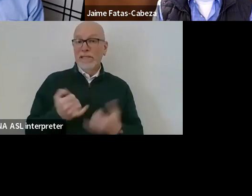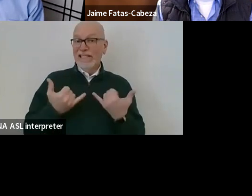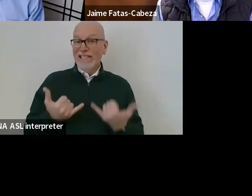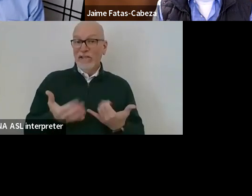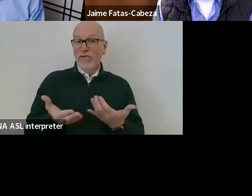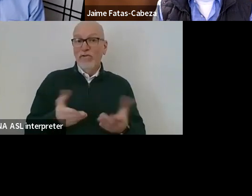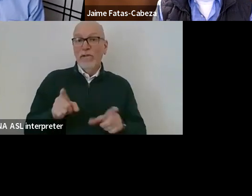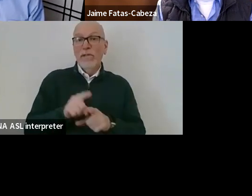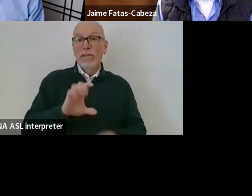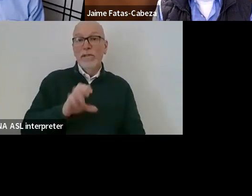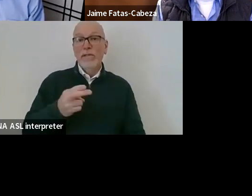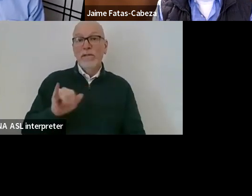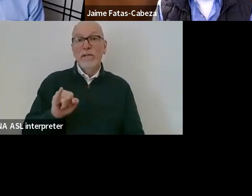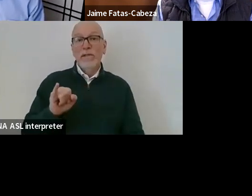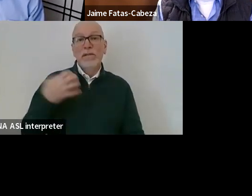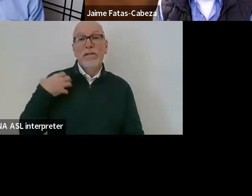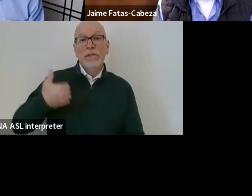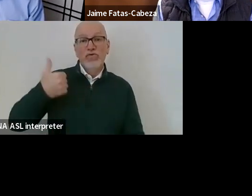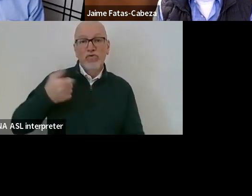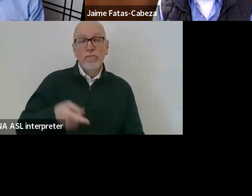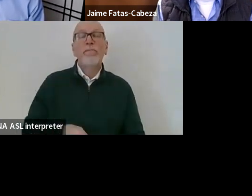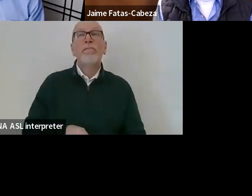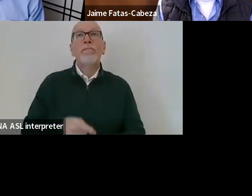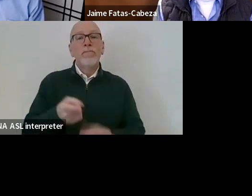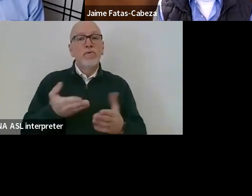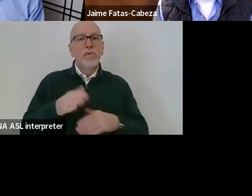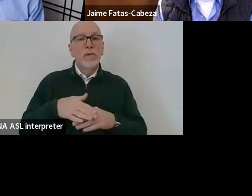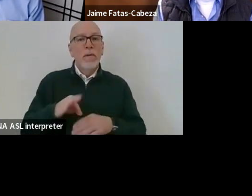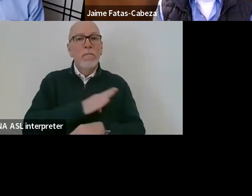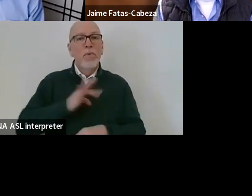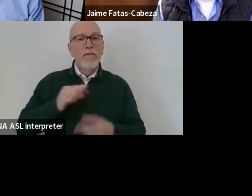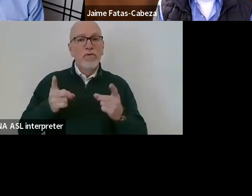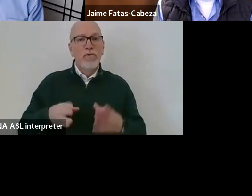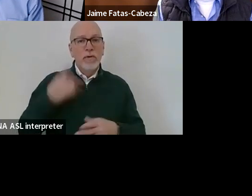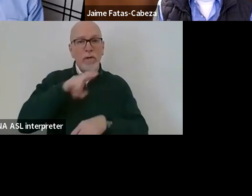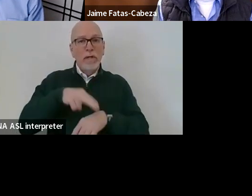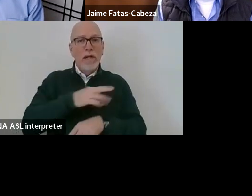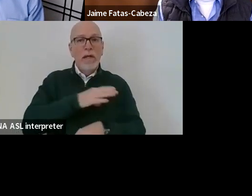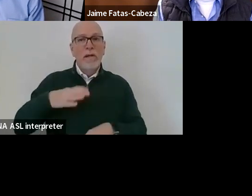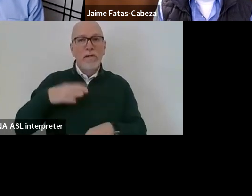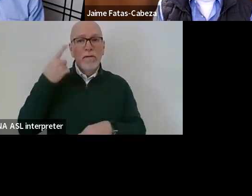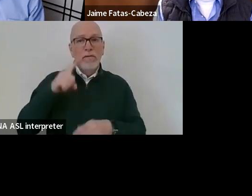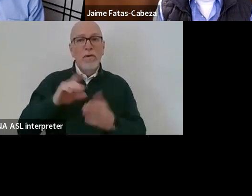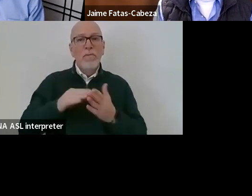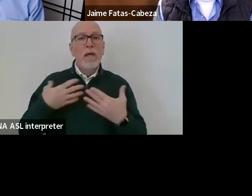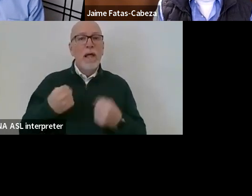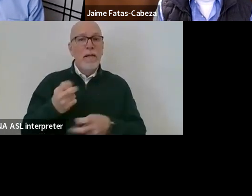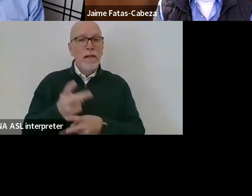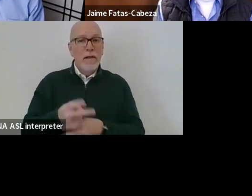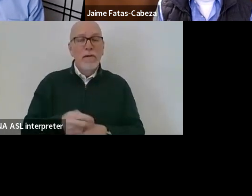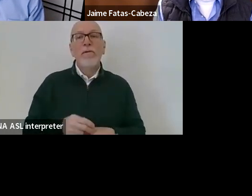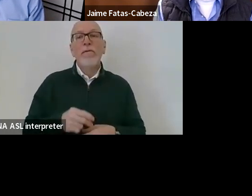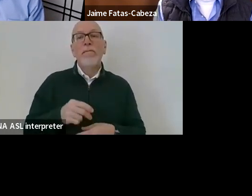serves as CCHI Commissioner, has served on the Board of Directors of the National Council for Interpreting in Healthcare, where he